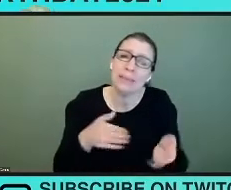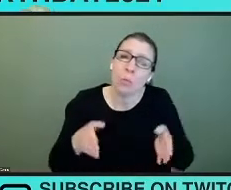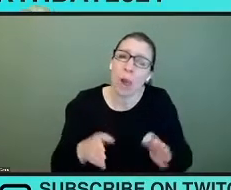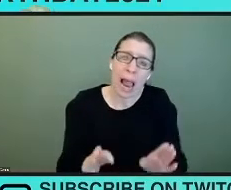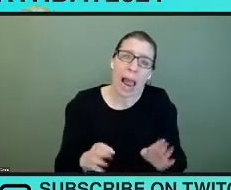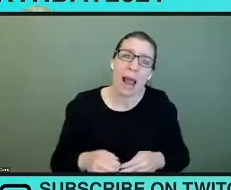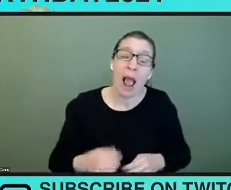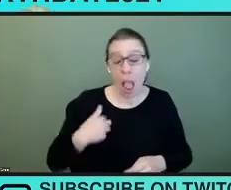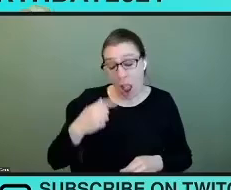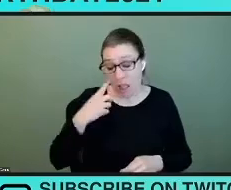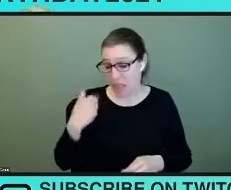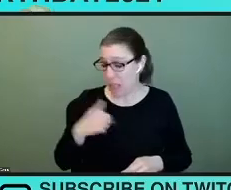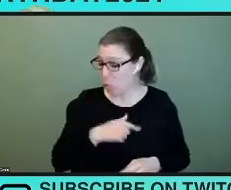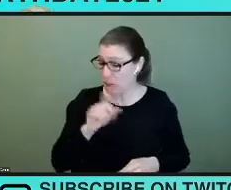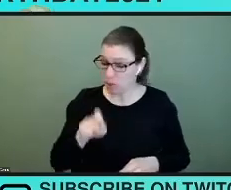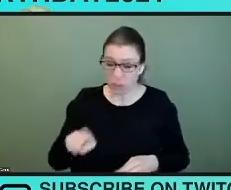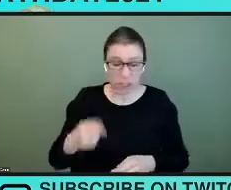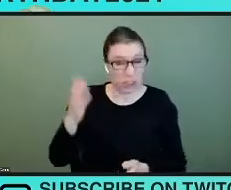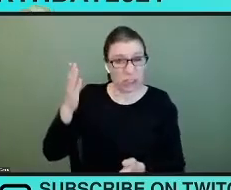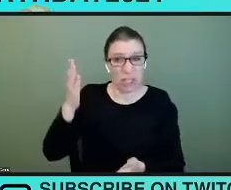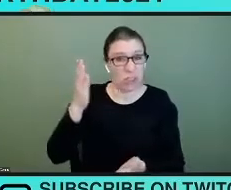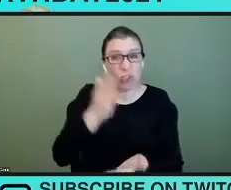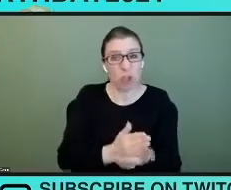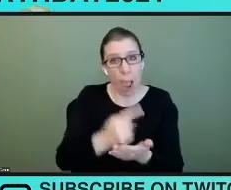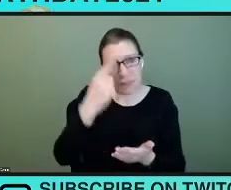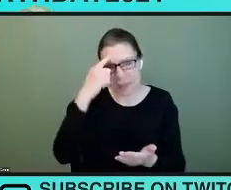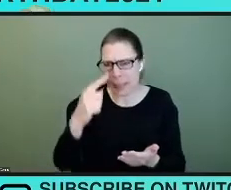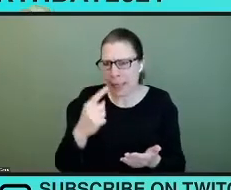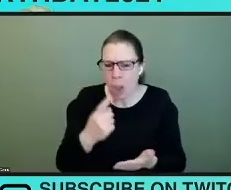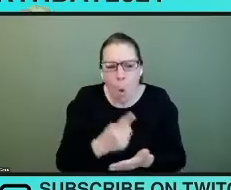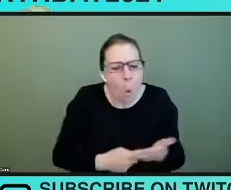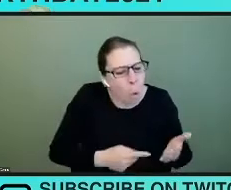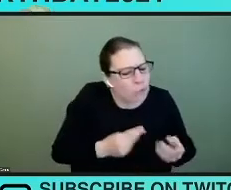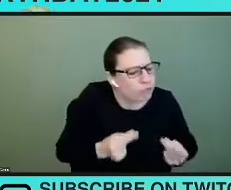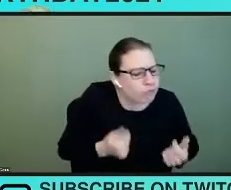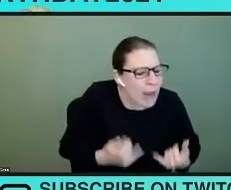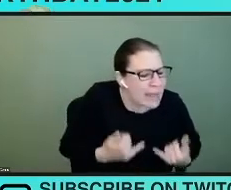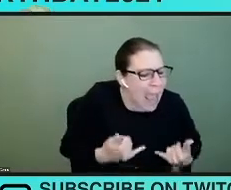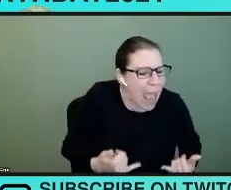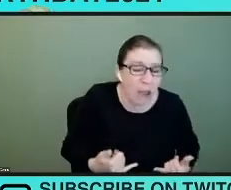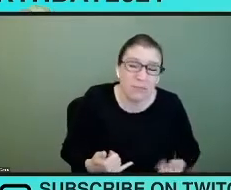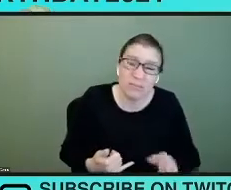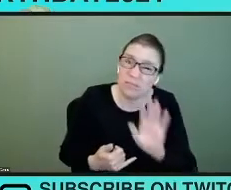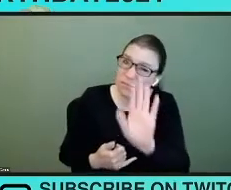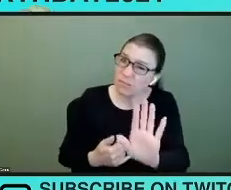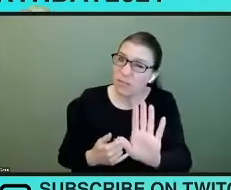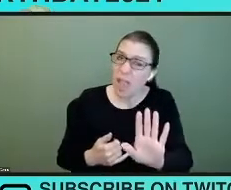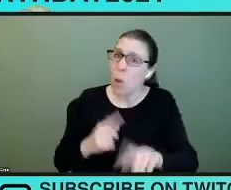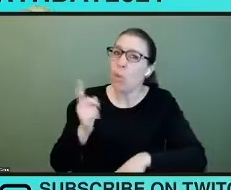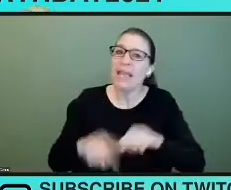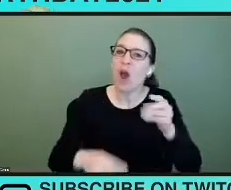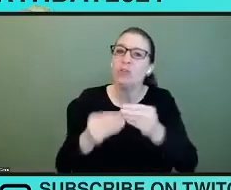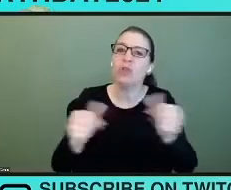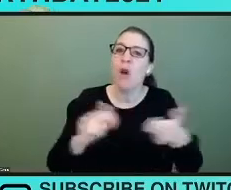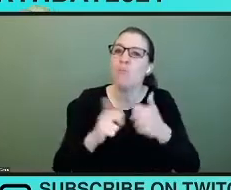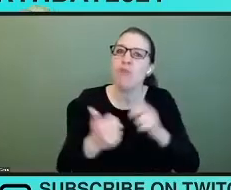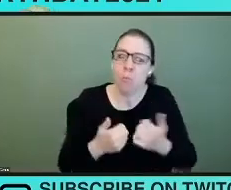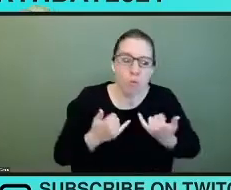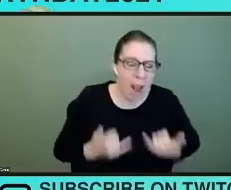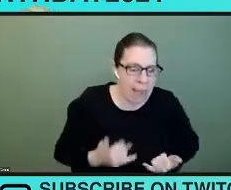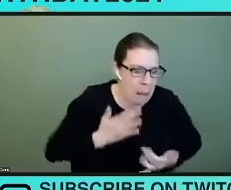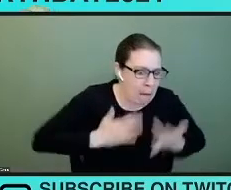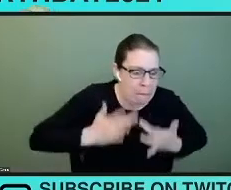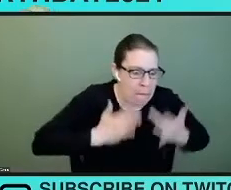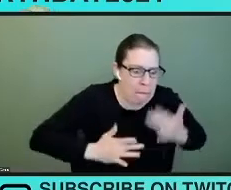just get out of this mindset. It's like, what can we do with what we have right now? We cannot solve the problem with what we're investing right now. We need to change the way that